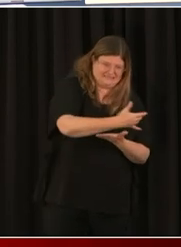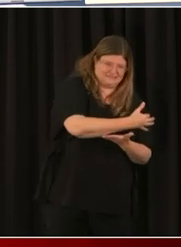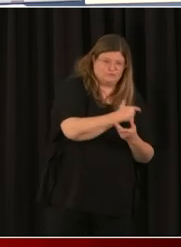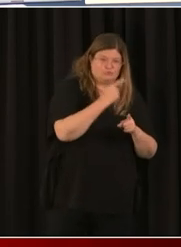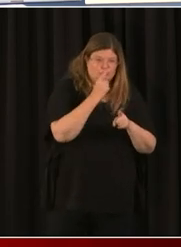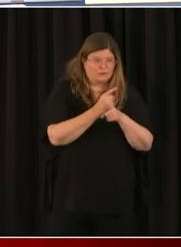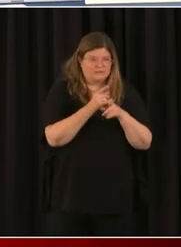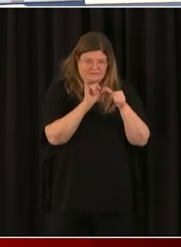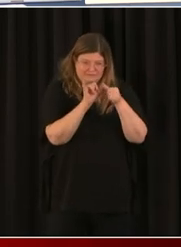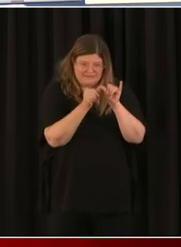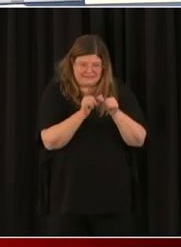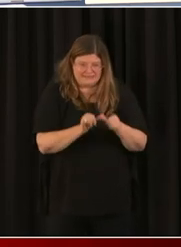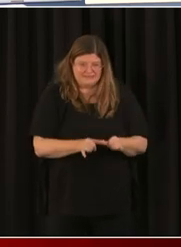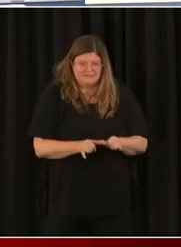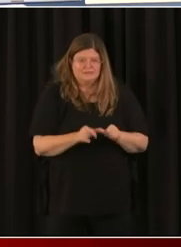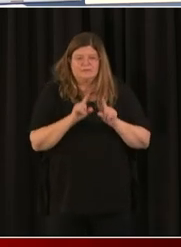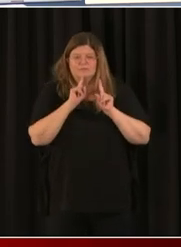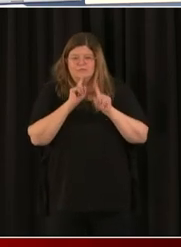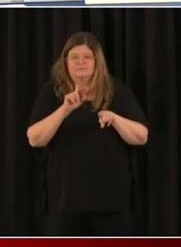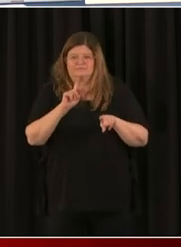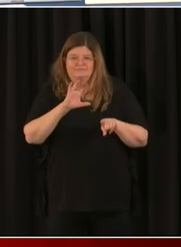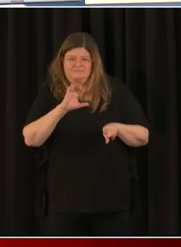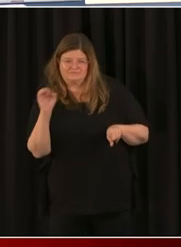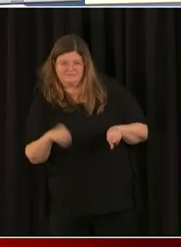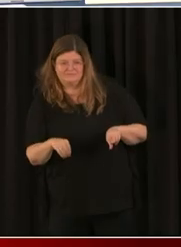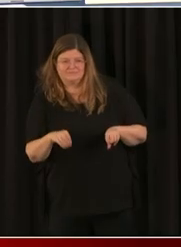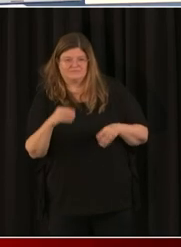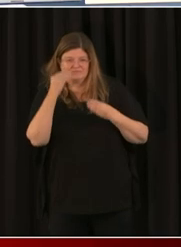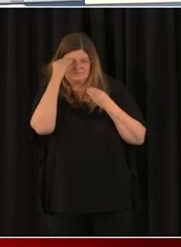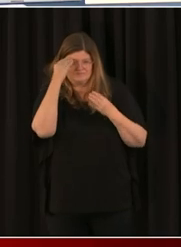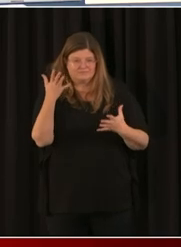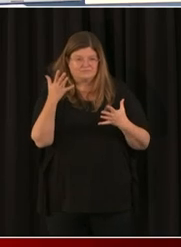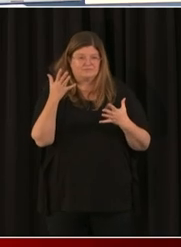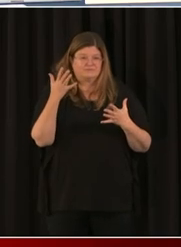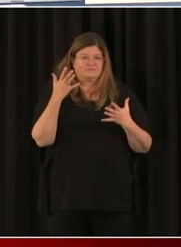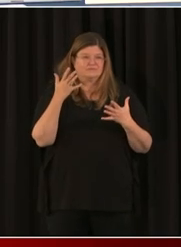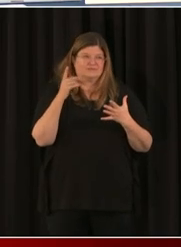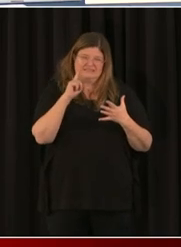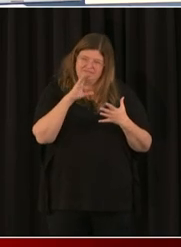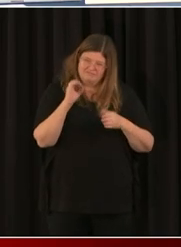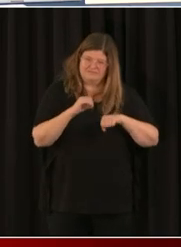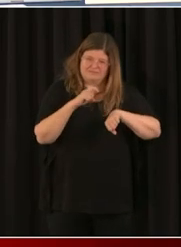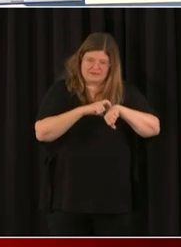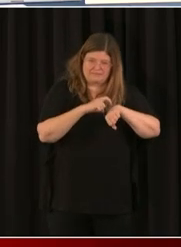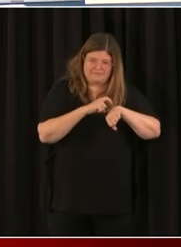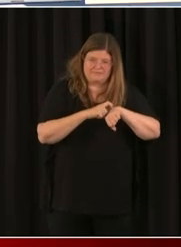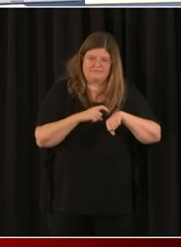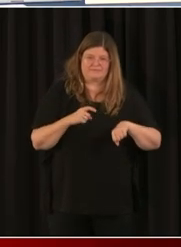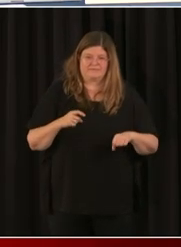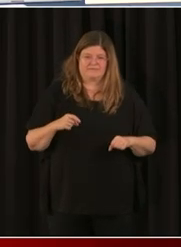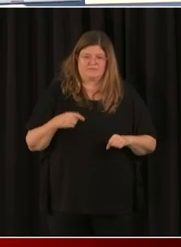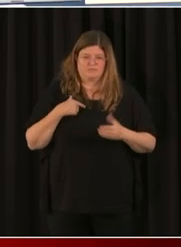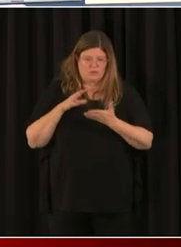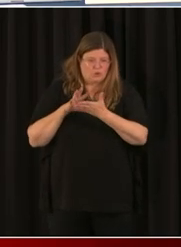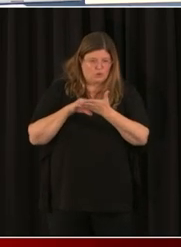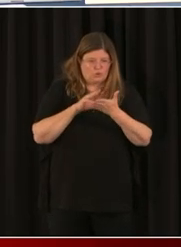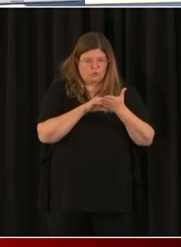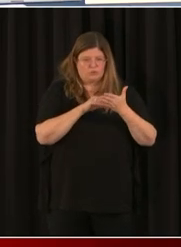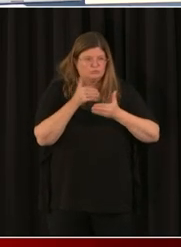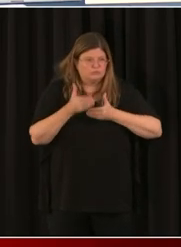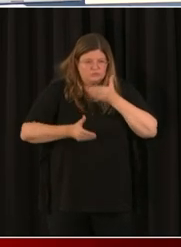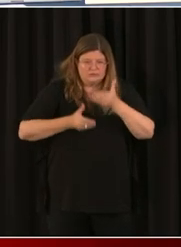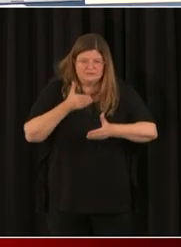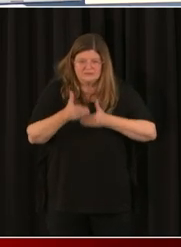reporting 100% of the information 100% of the time. So we're really coaching them through the process. So